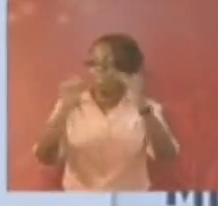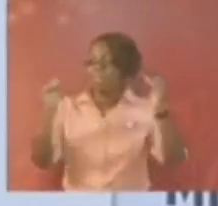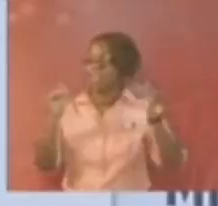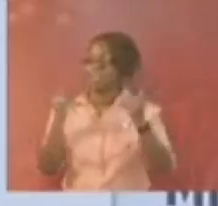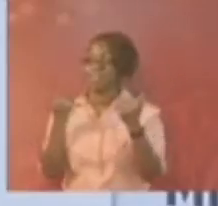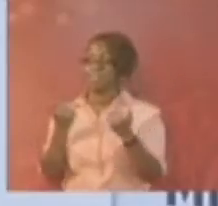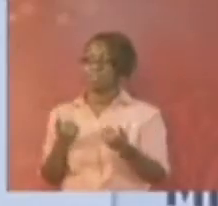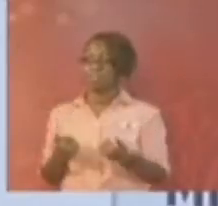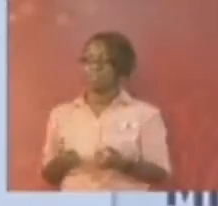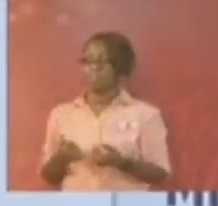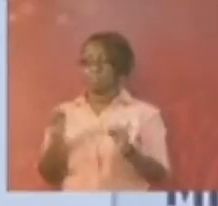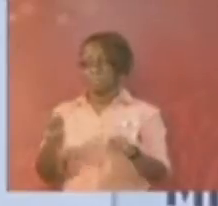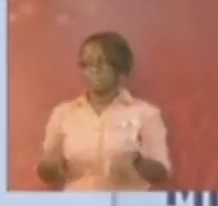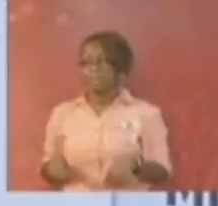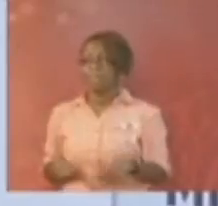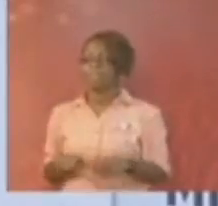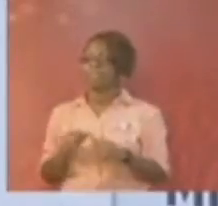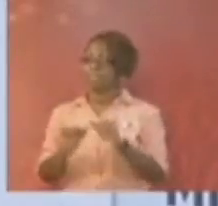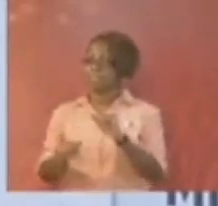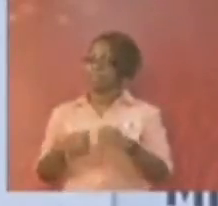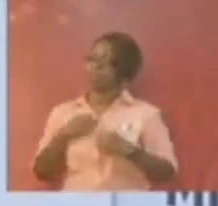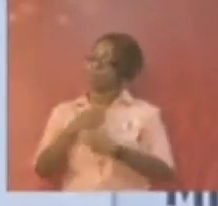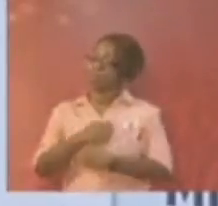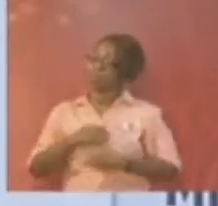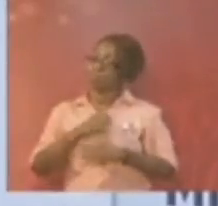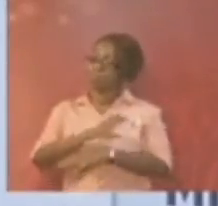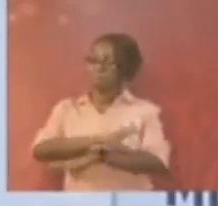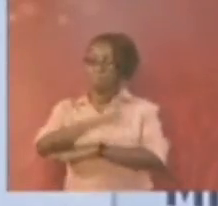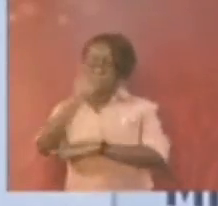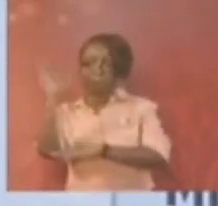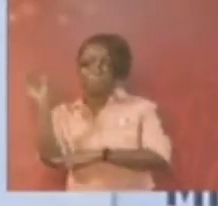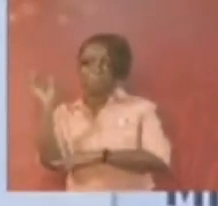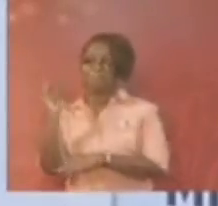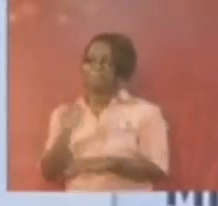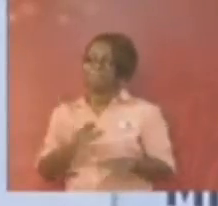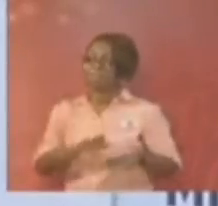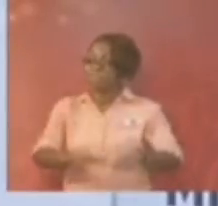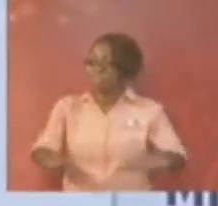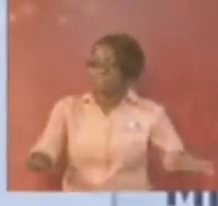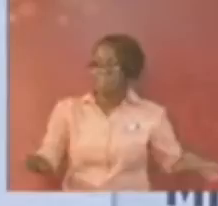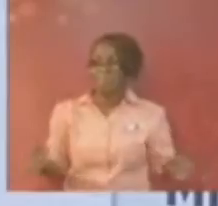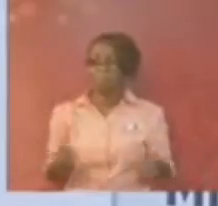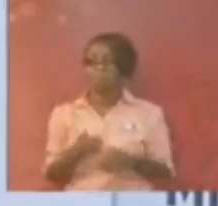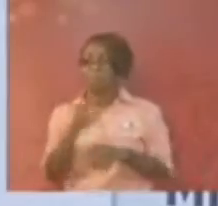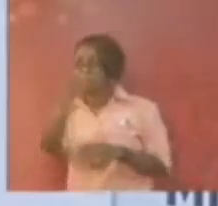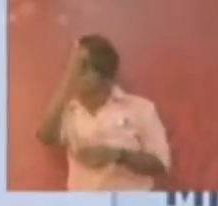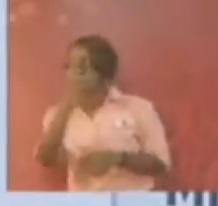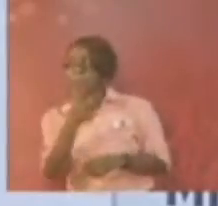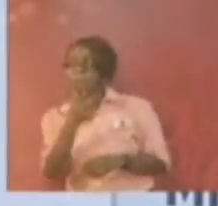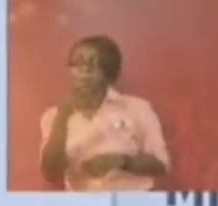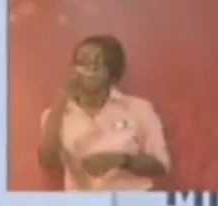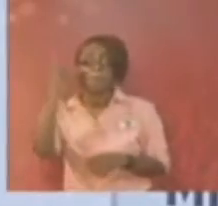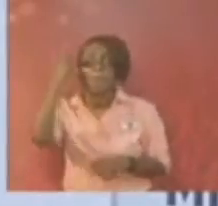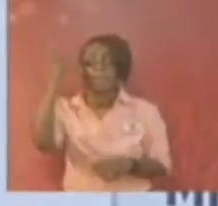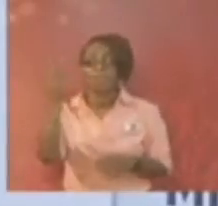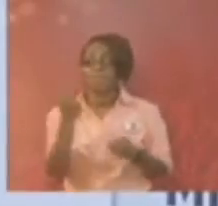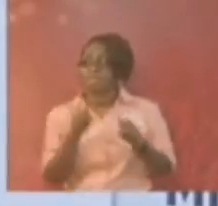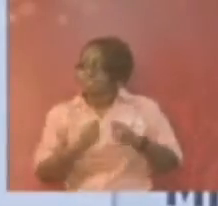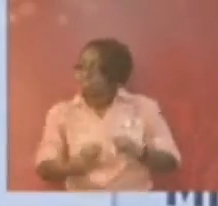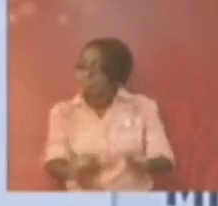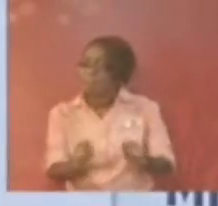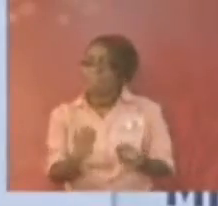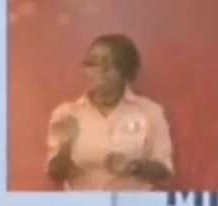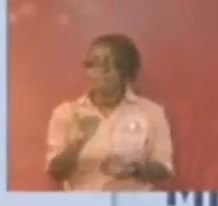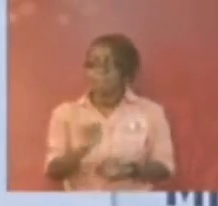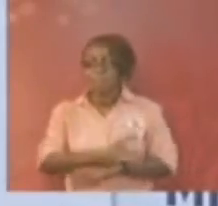want to encourage parents to do what you can to keep Christmas as normal as possible. Children have lost a lot of the things they're used